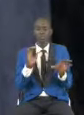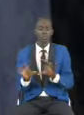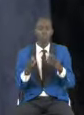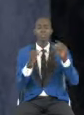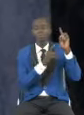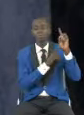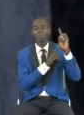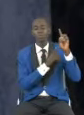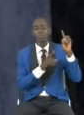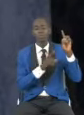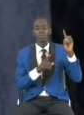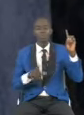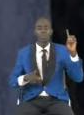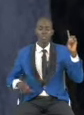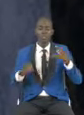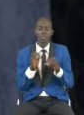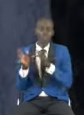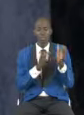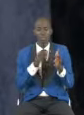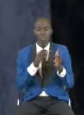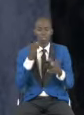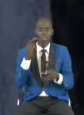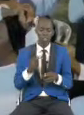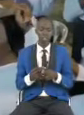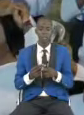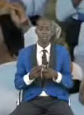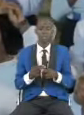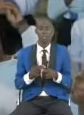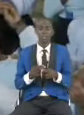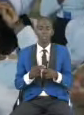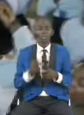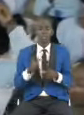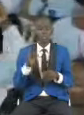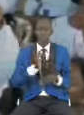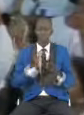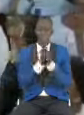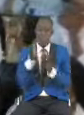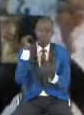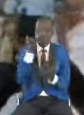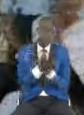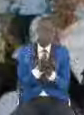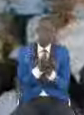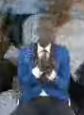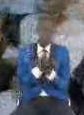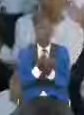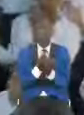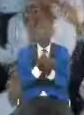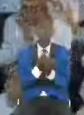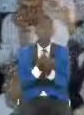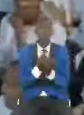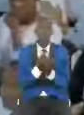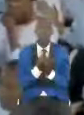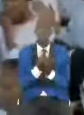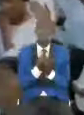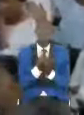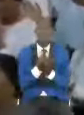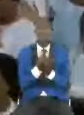In Jesus' name I pray.